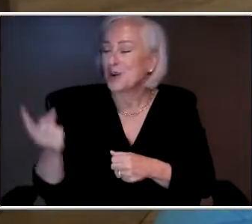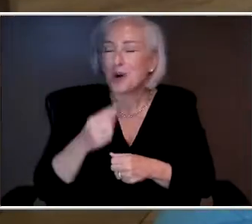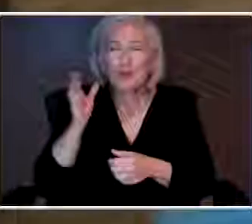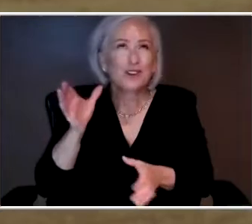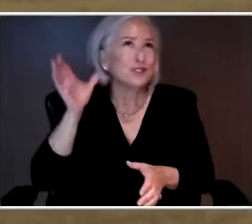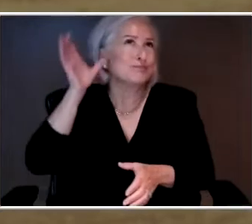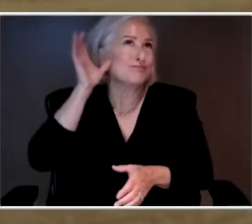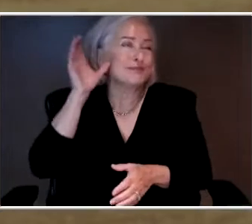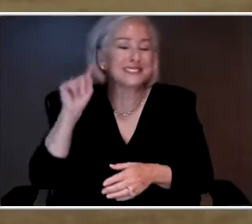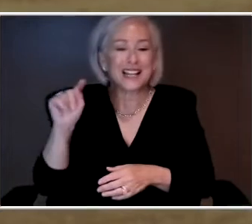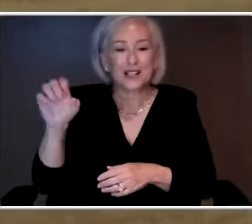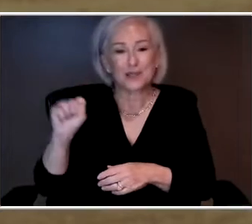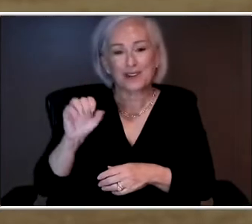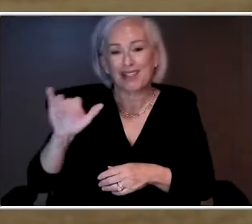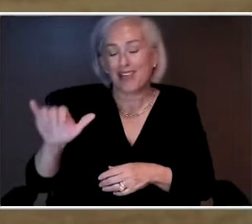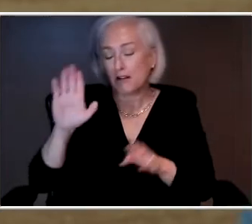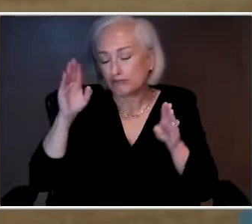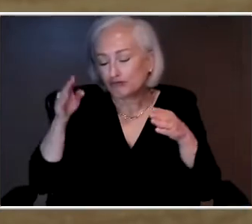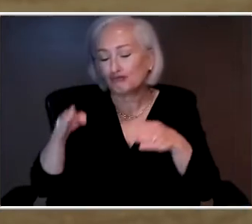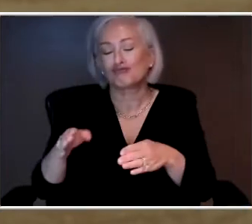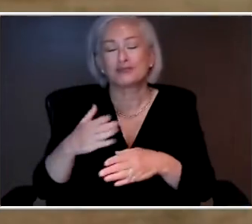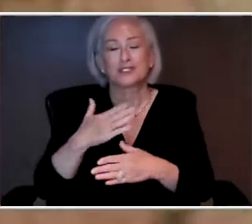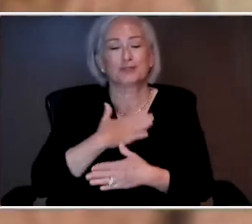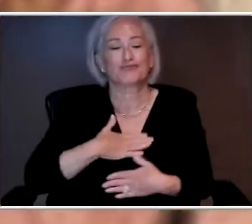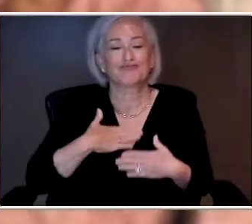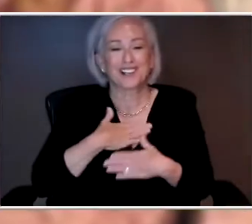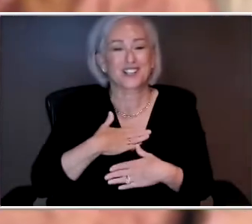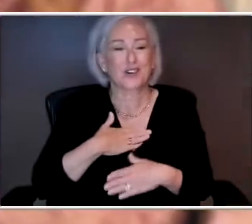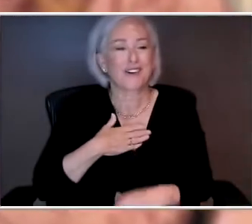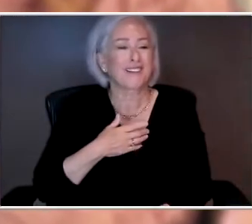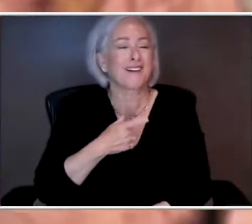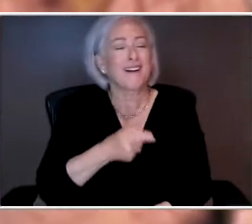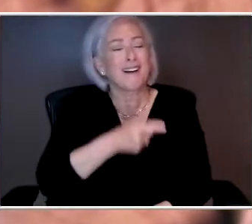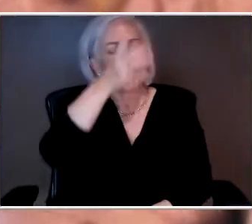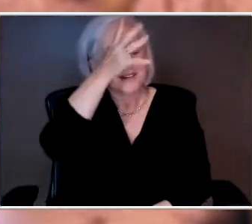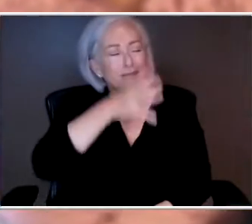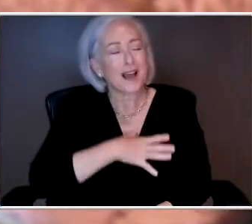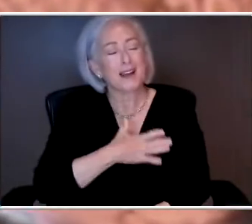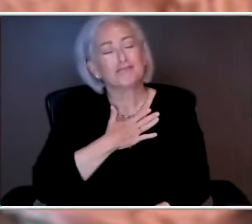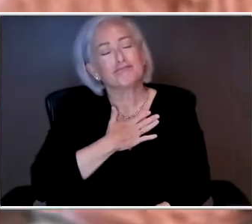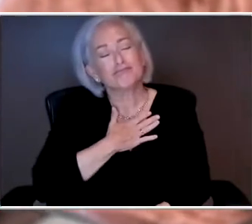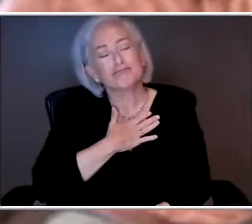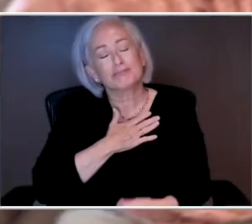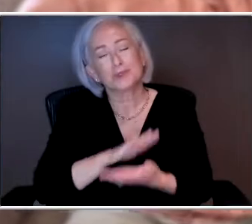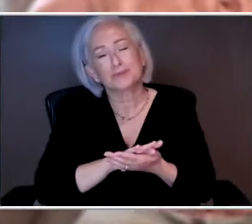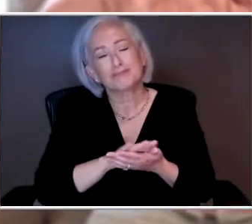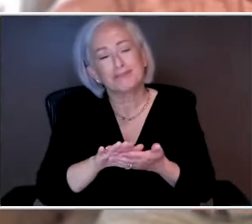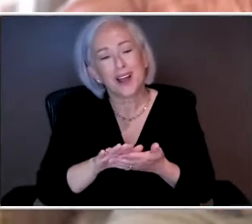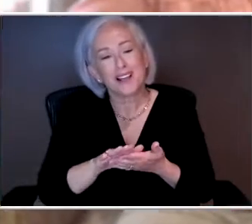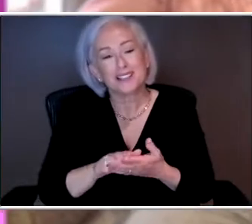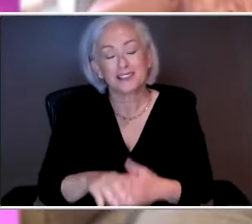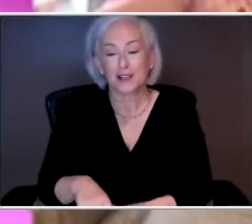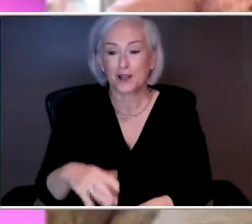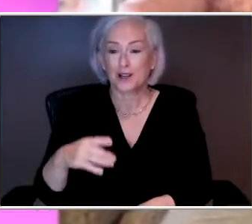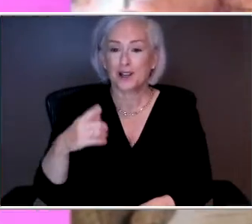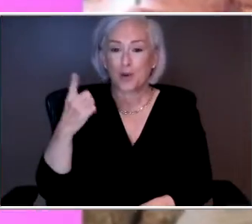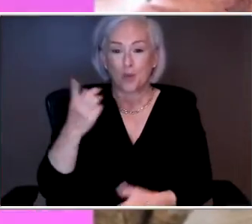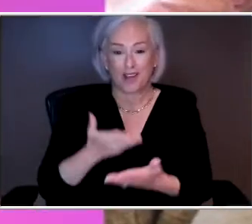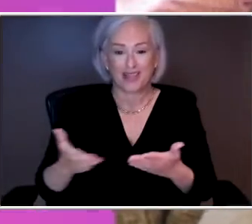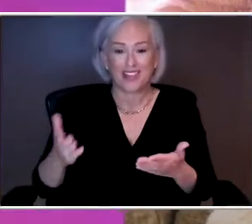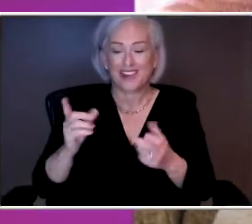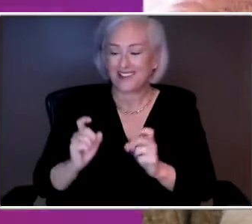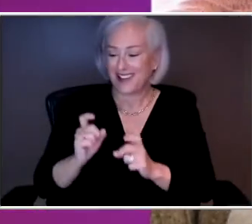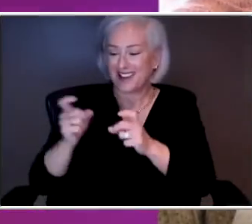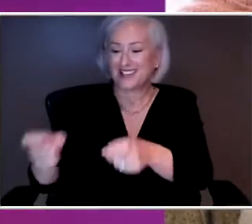That's her life. He's just super kind and stuff. One night, this older softie could give to this little Swiftie. She